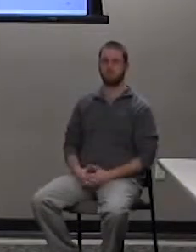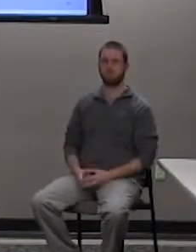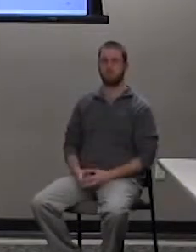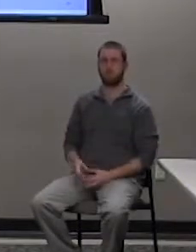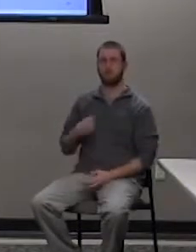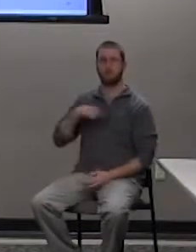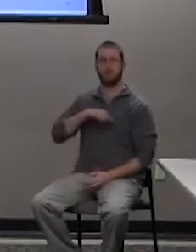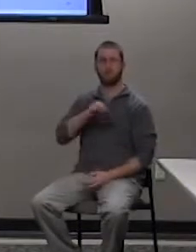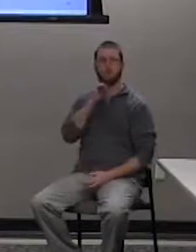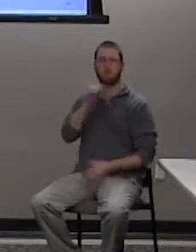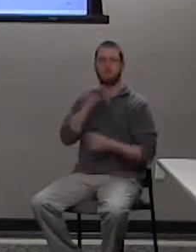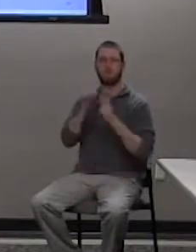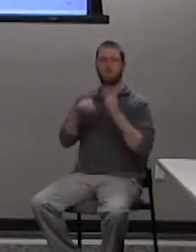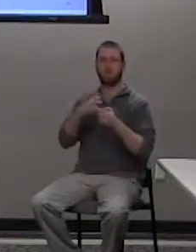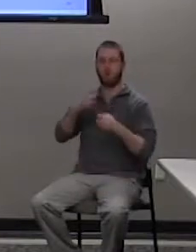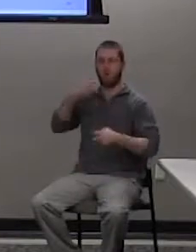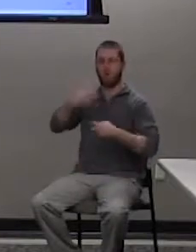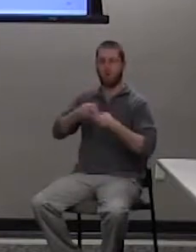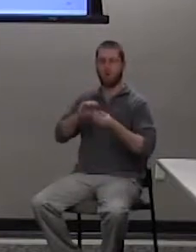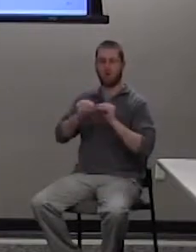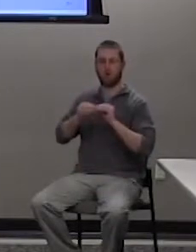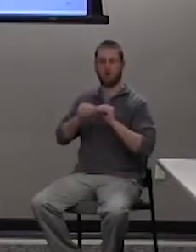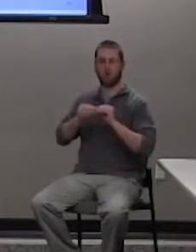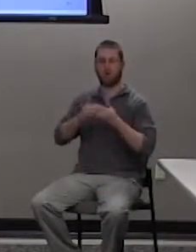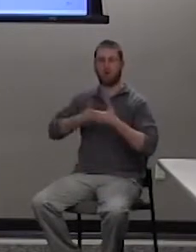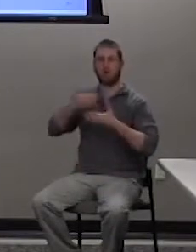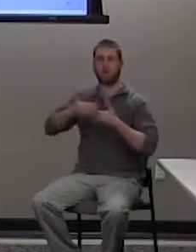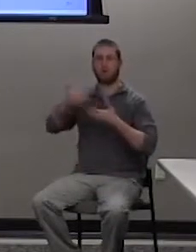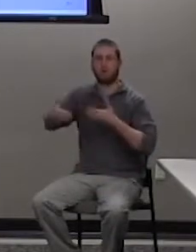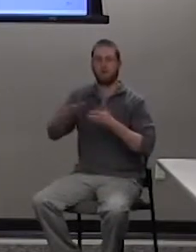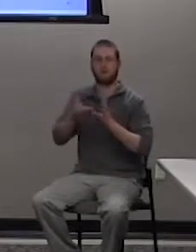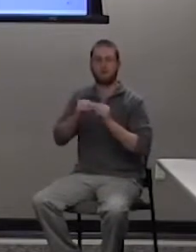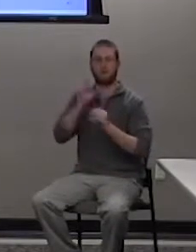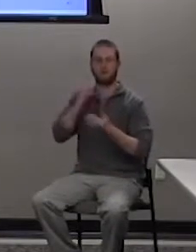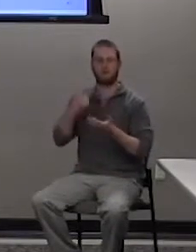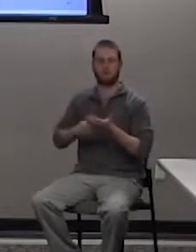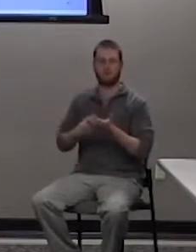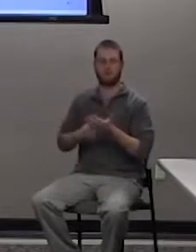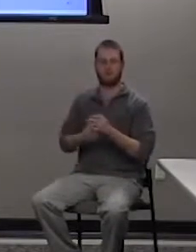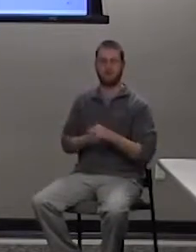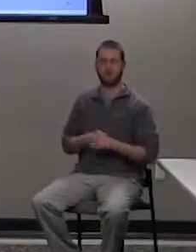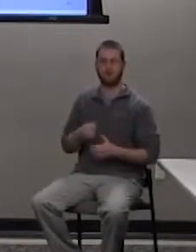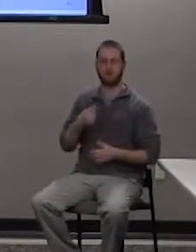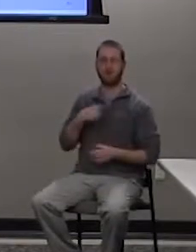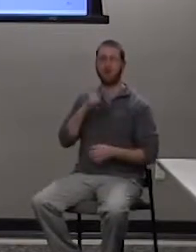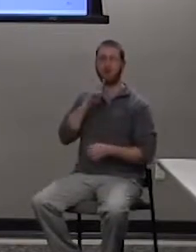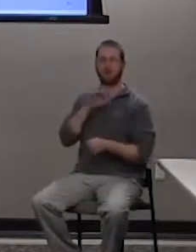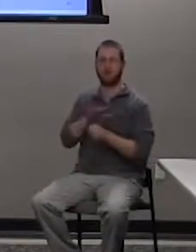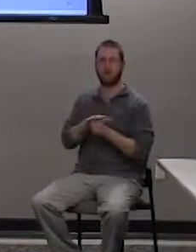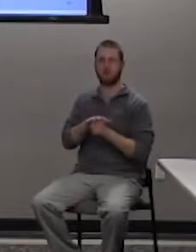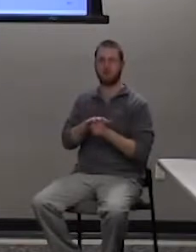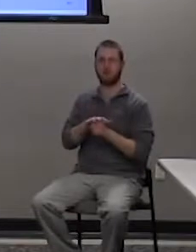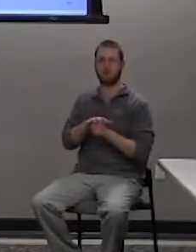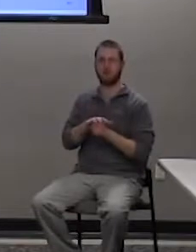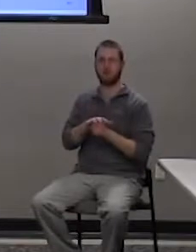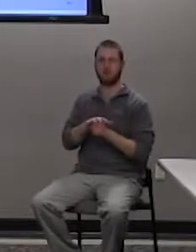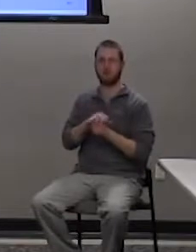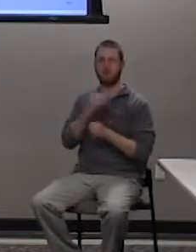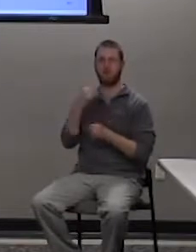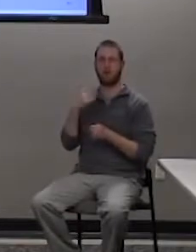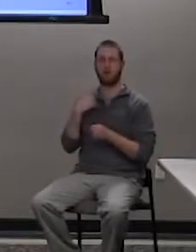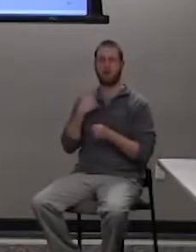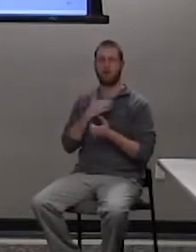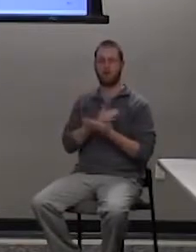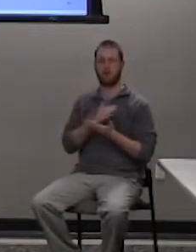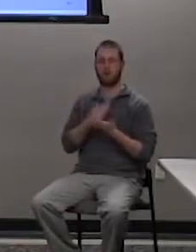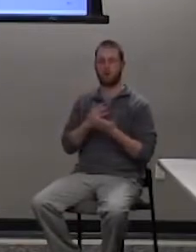But we're not going to be talking about hard numbers next time. That'll be the time after that. However, I did commit to Ben to have the pieces